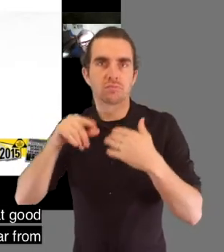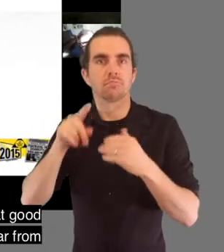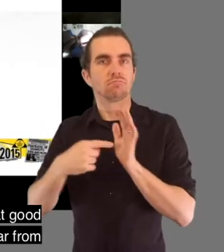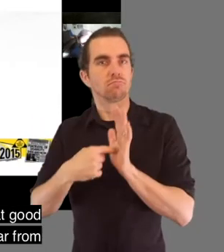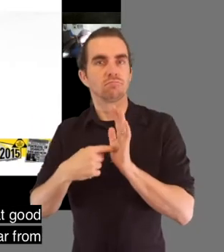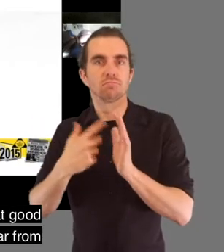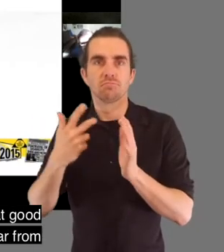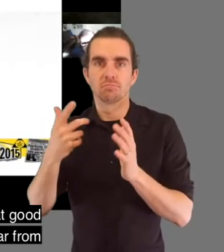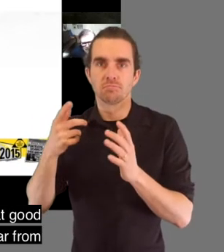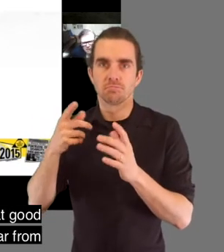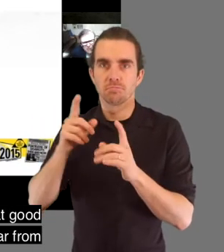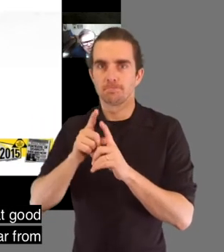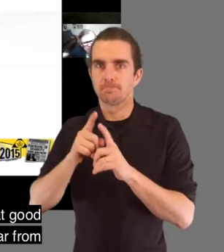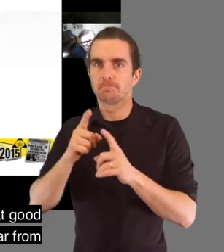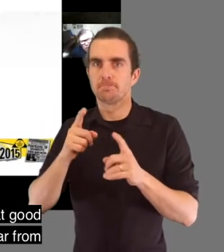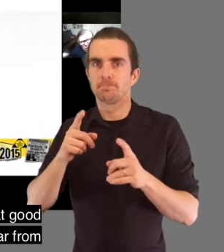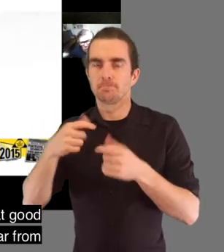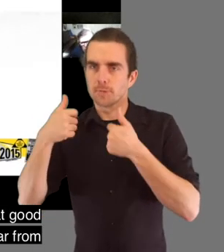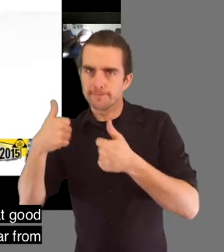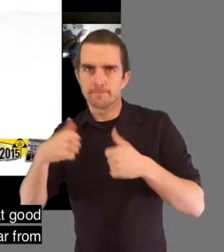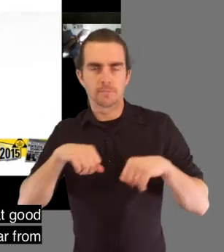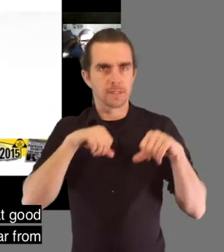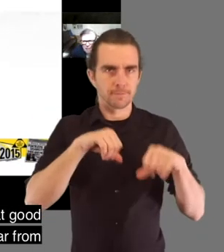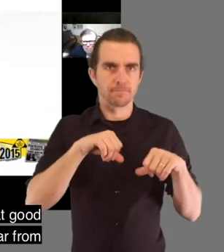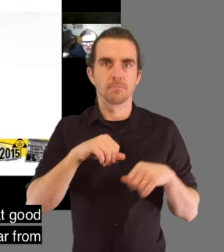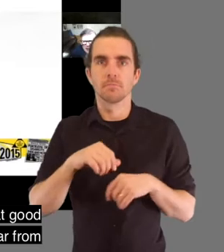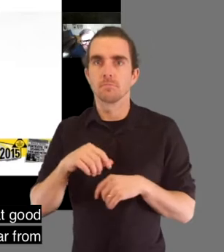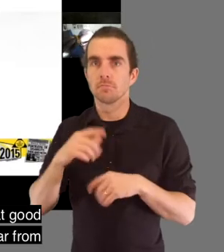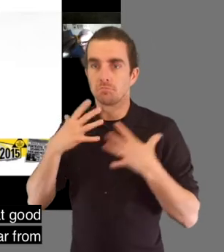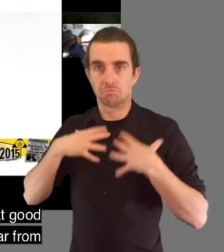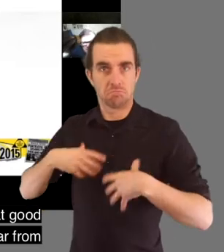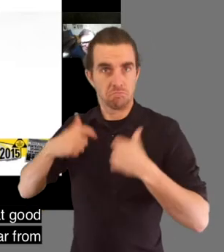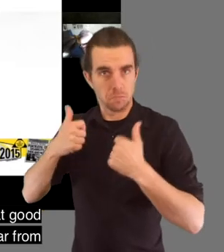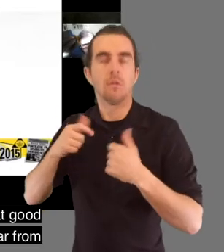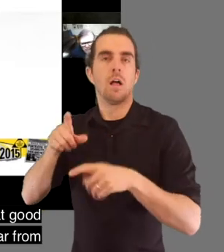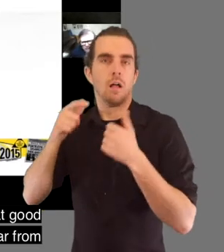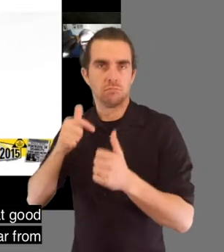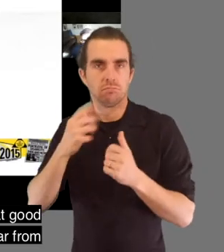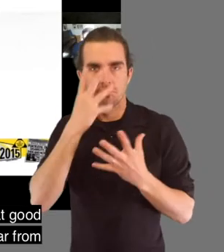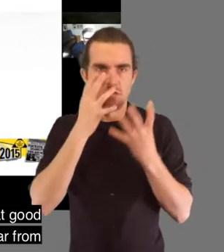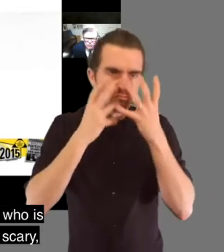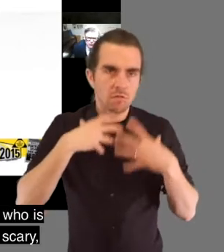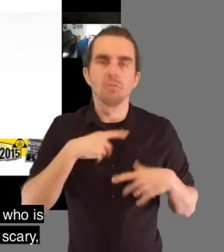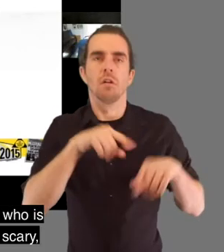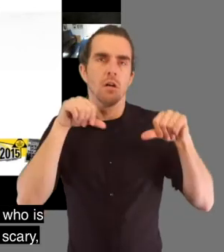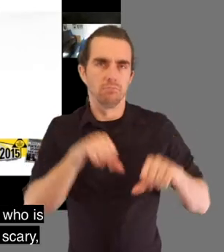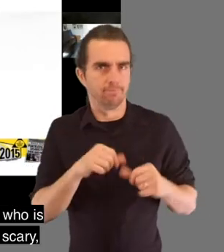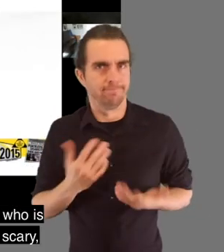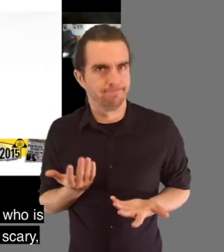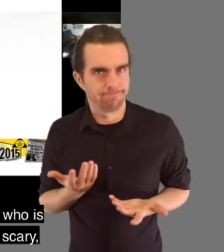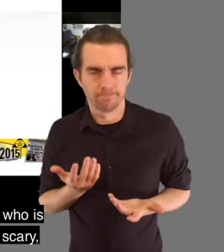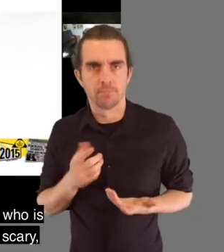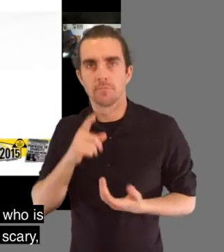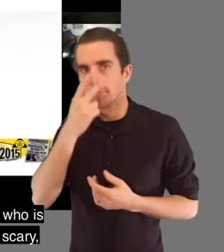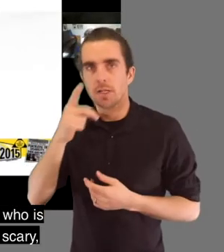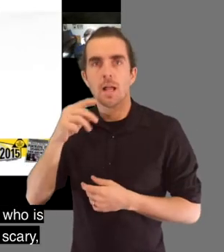And the morality of these comics is that good looks good and bad looks bad. Far from the truth. Or